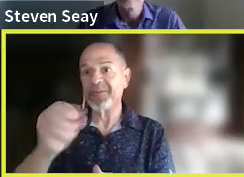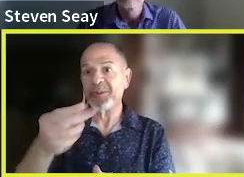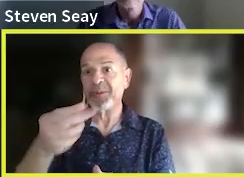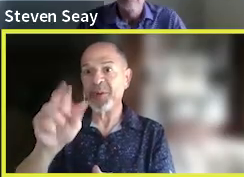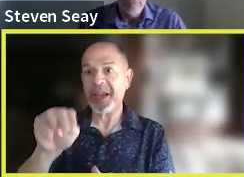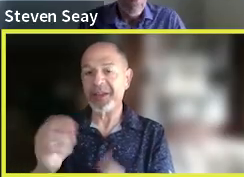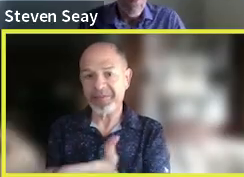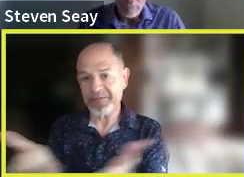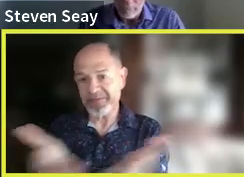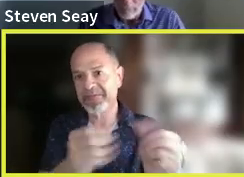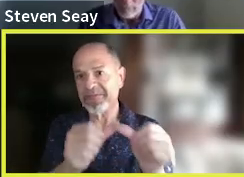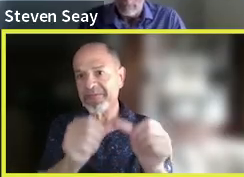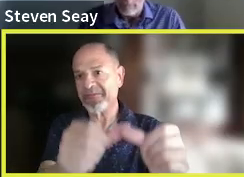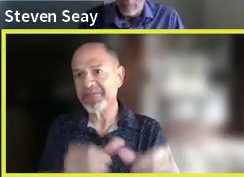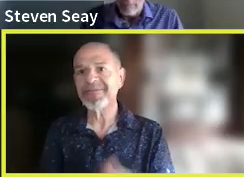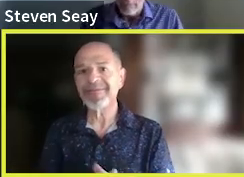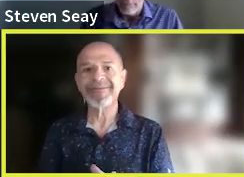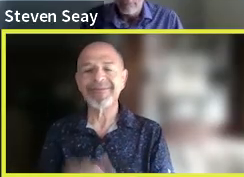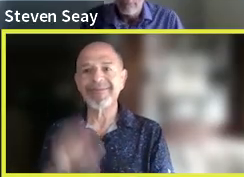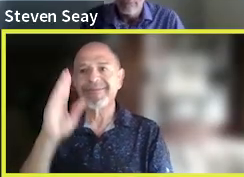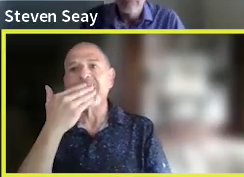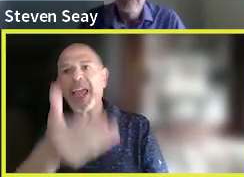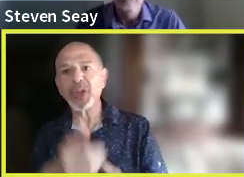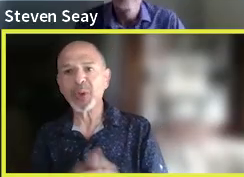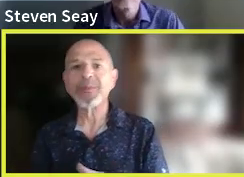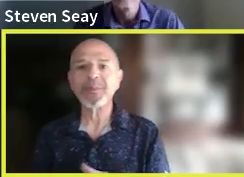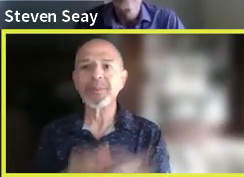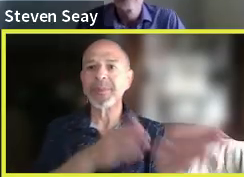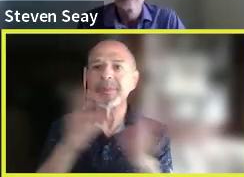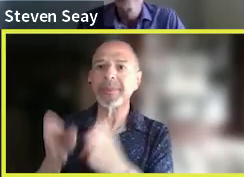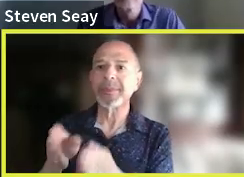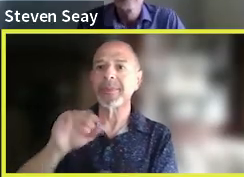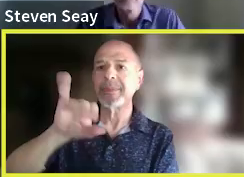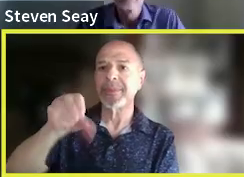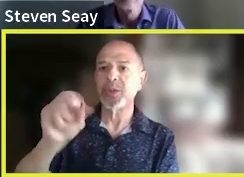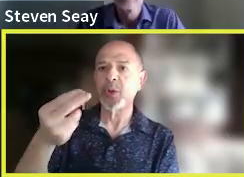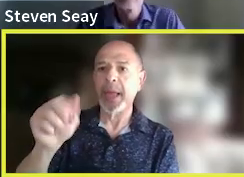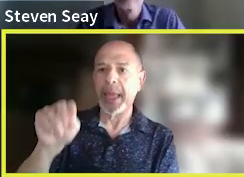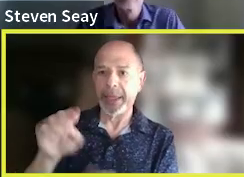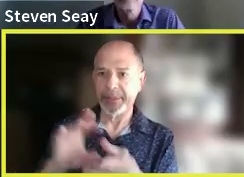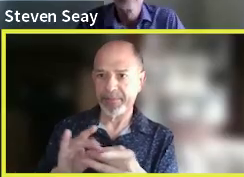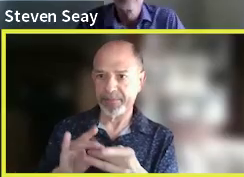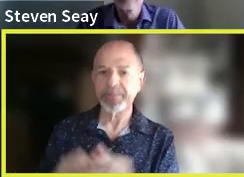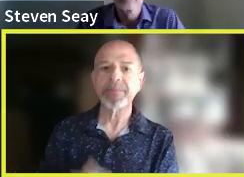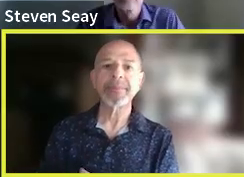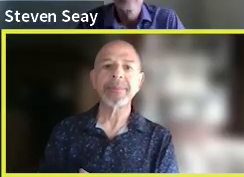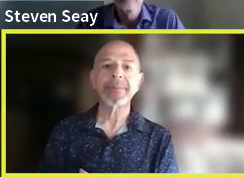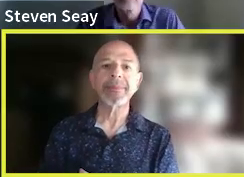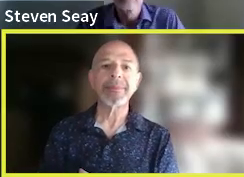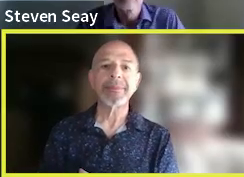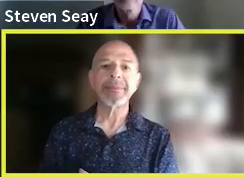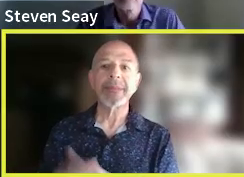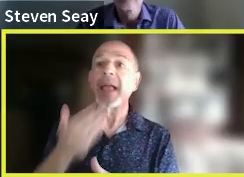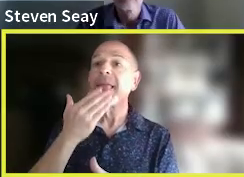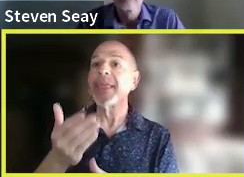in with everybody. Thanks, Joe. Oh, all good things. We're so happy to have you and have everyone here.